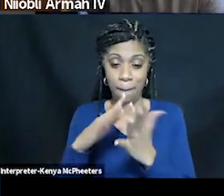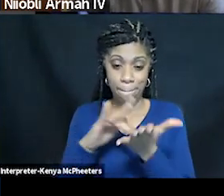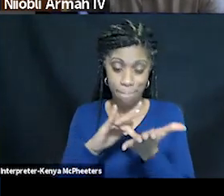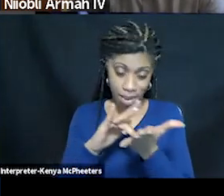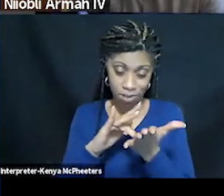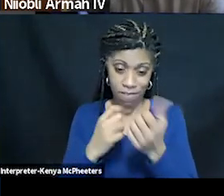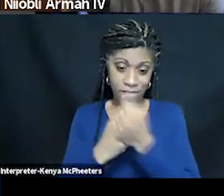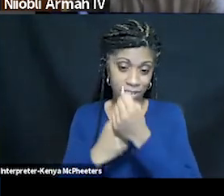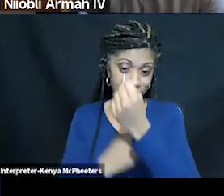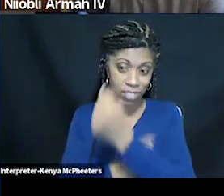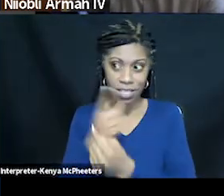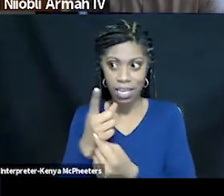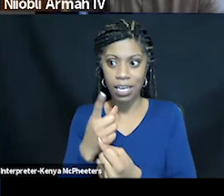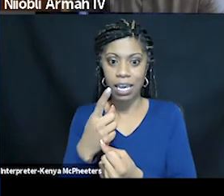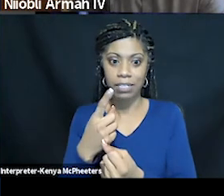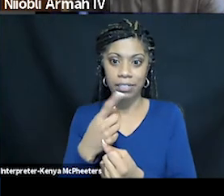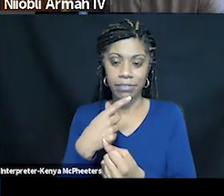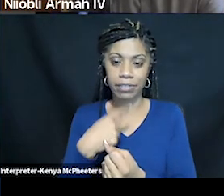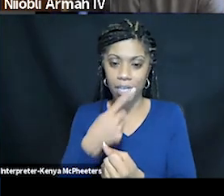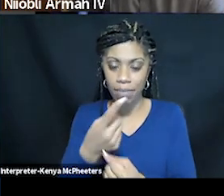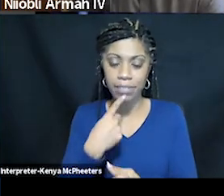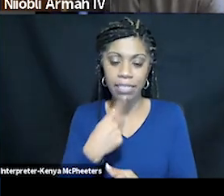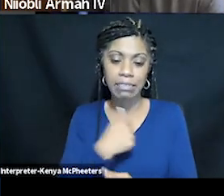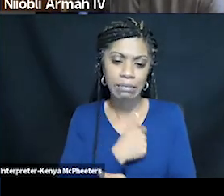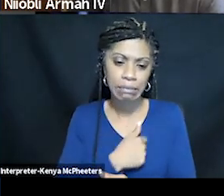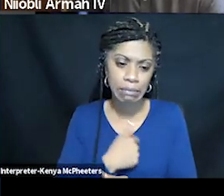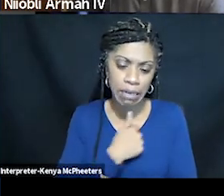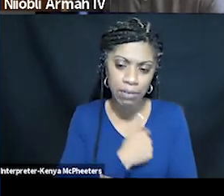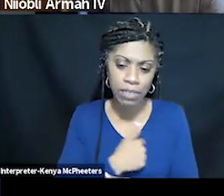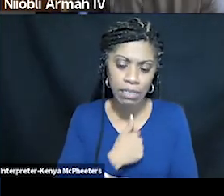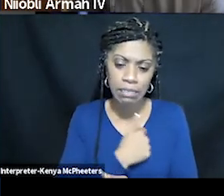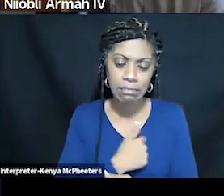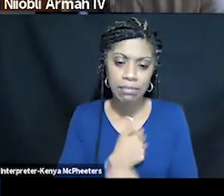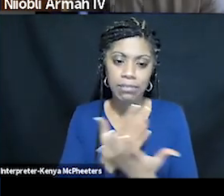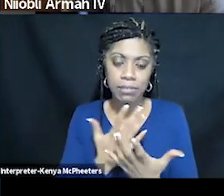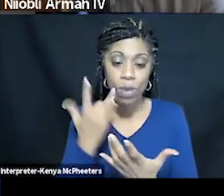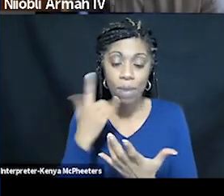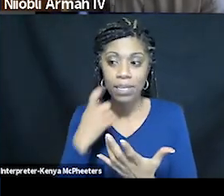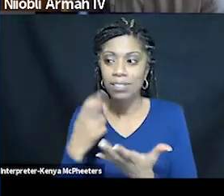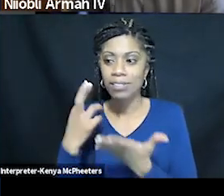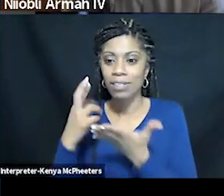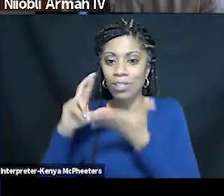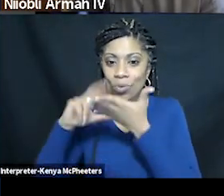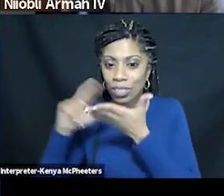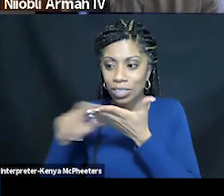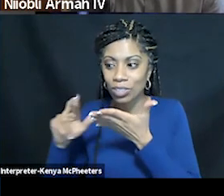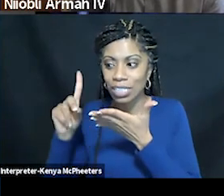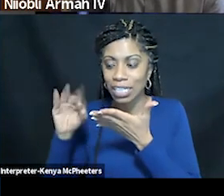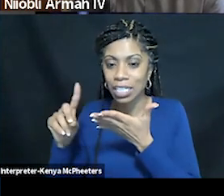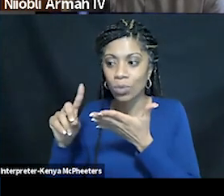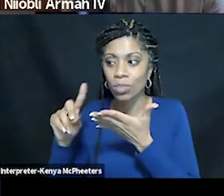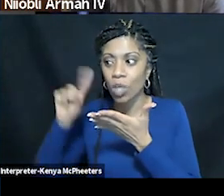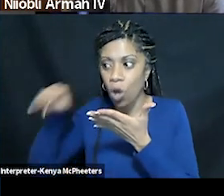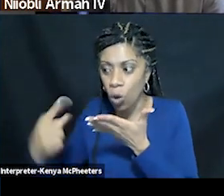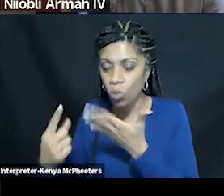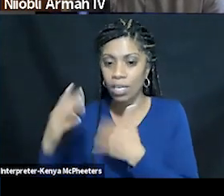these solutions to health disparity issues if it wasn't for the research that was done on Black women without sedatives. And so it's not white